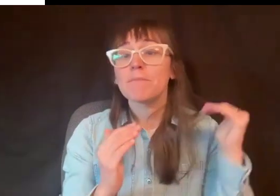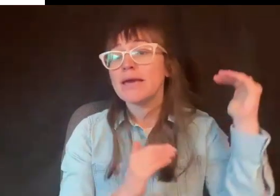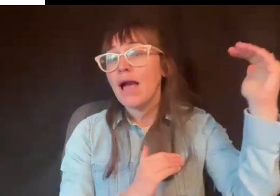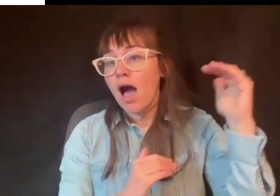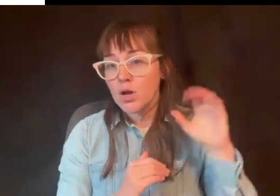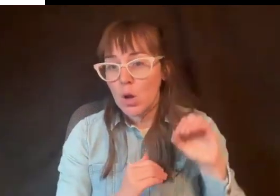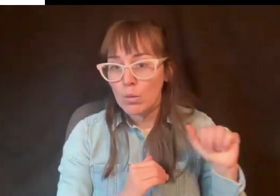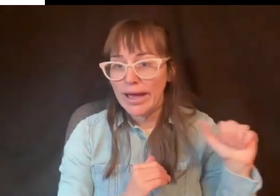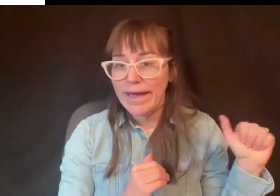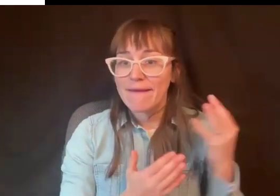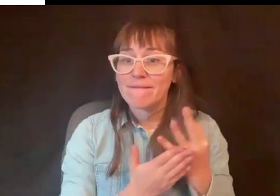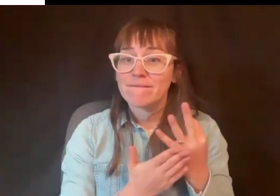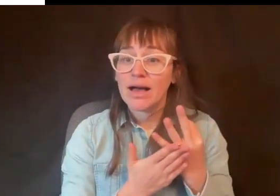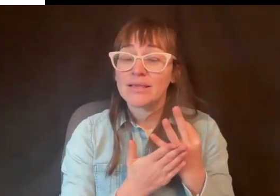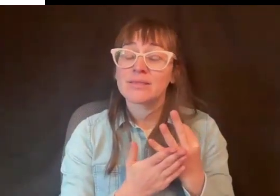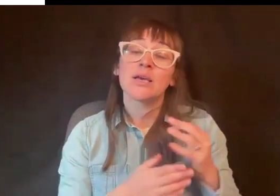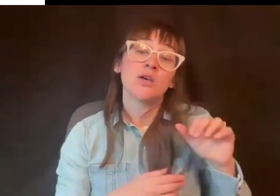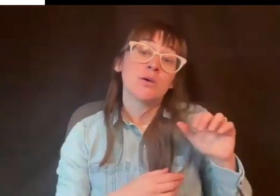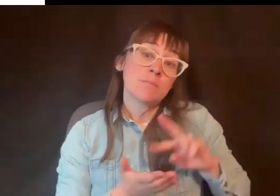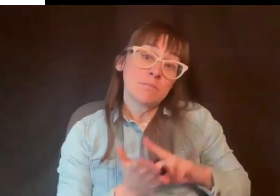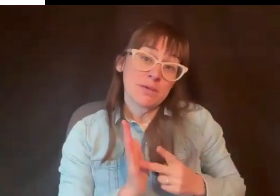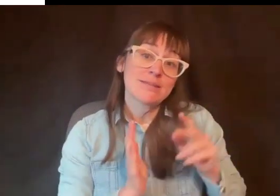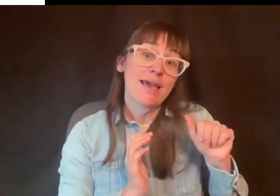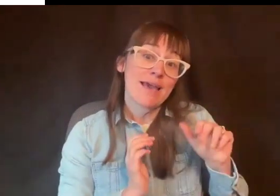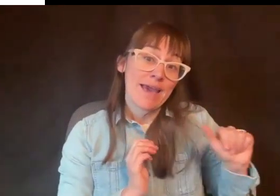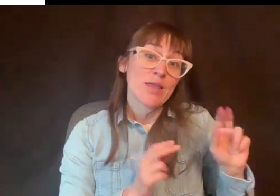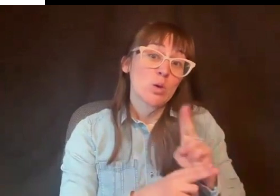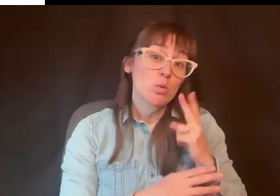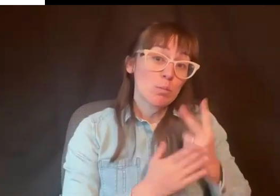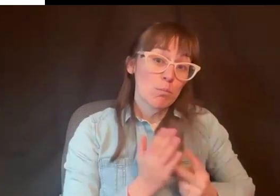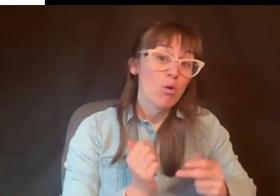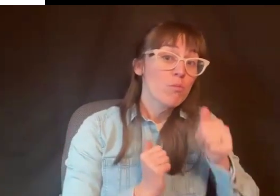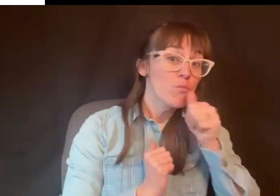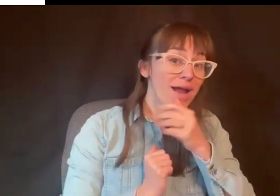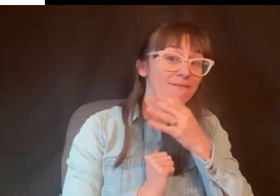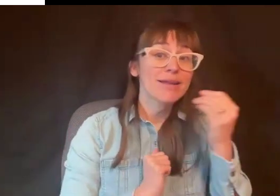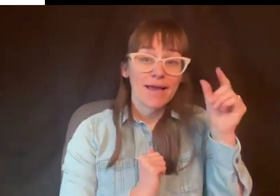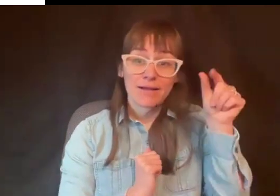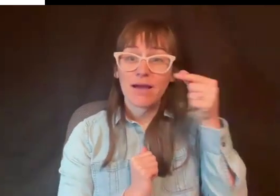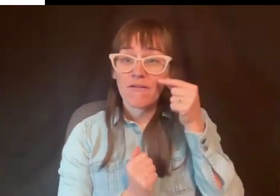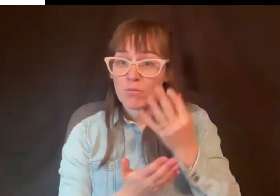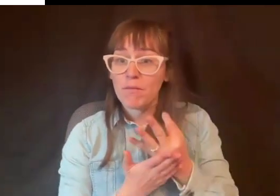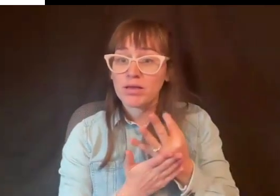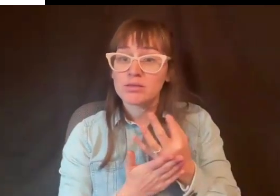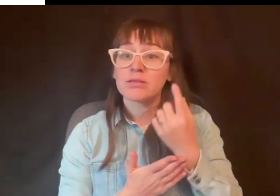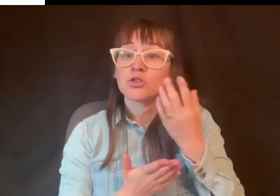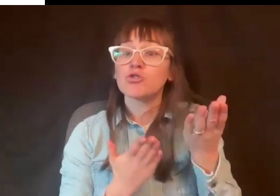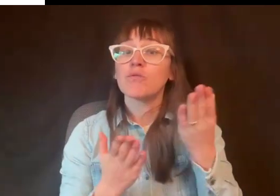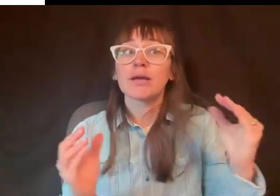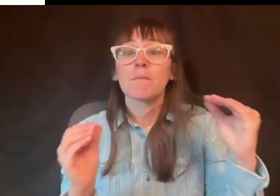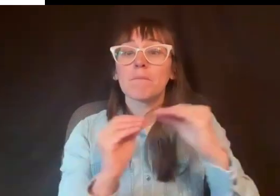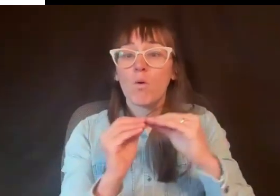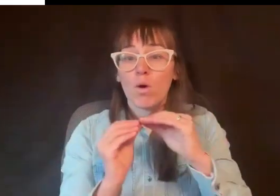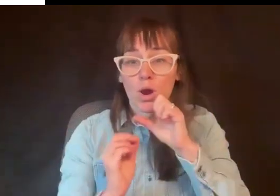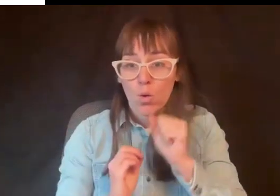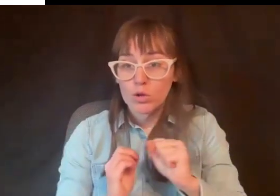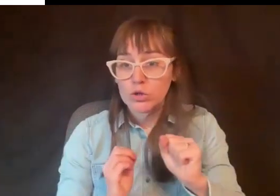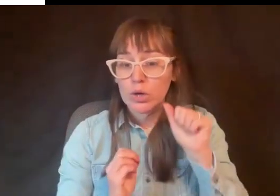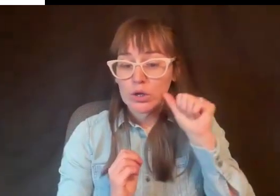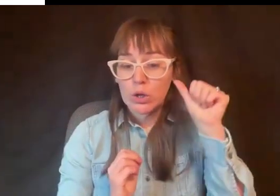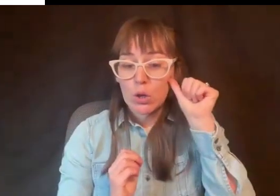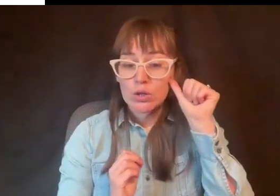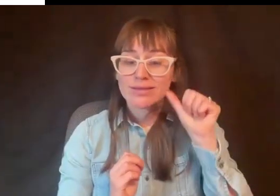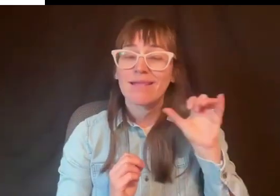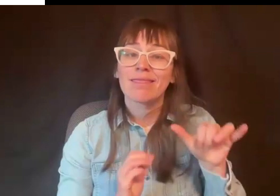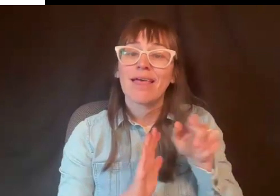doing so, AAAs can use both government and private funding to serve more older adults in need. Through this